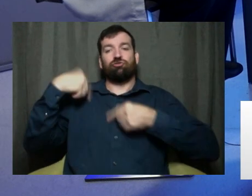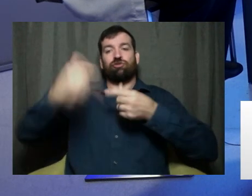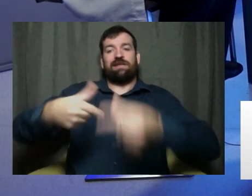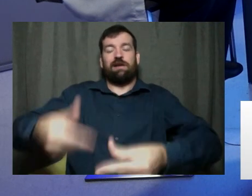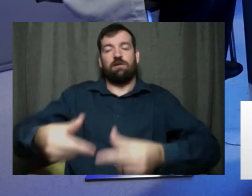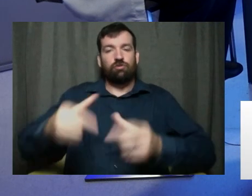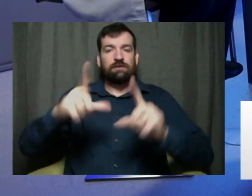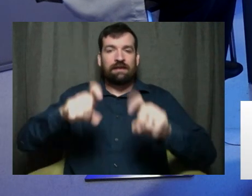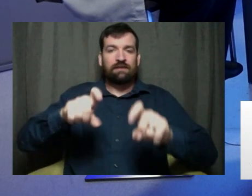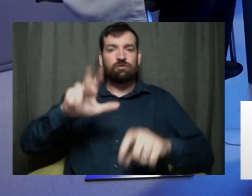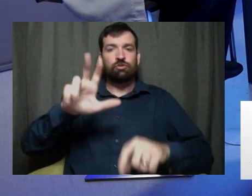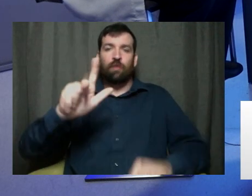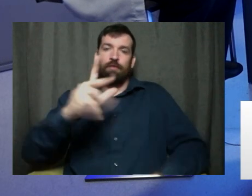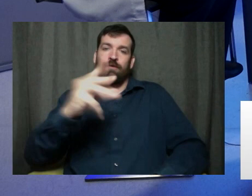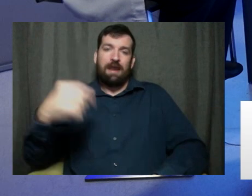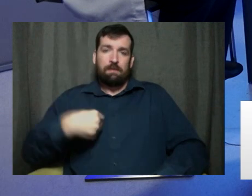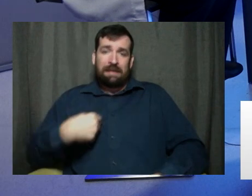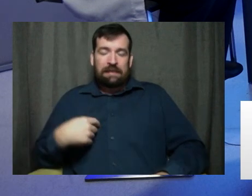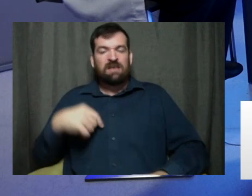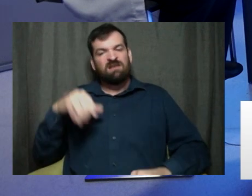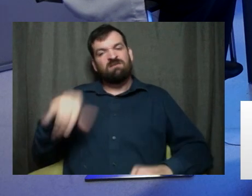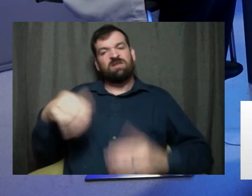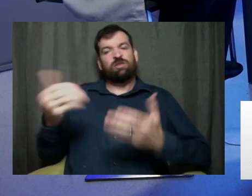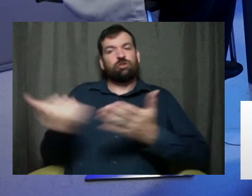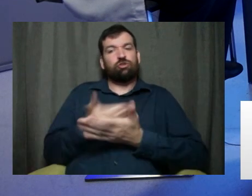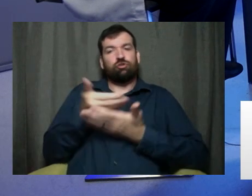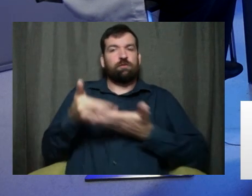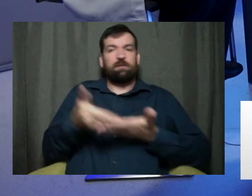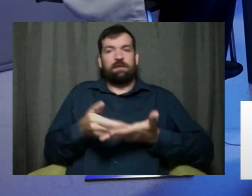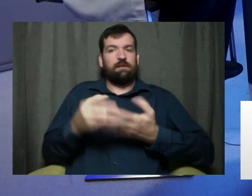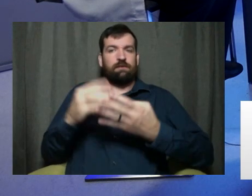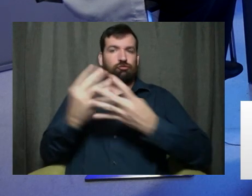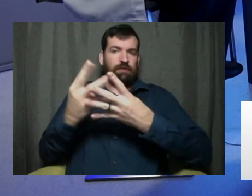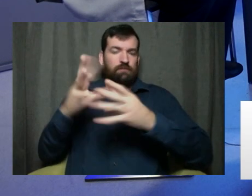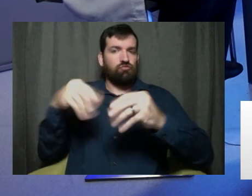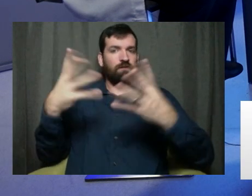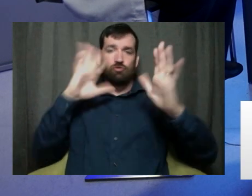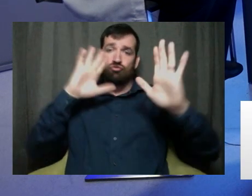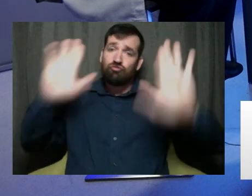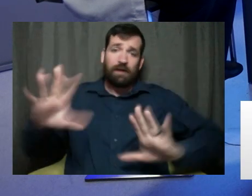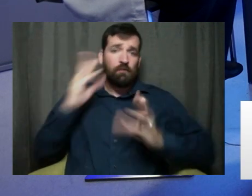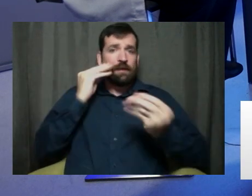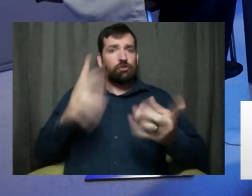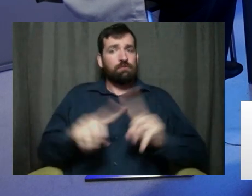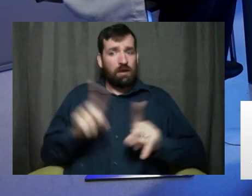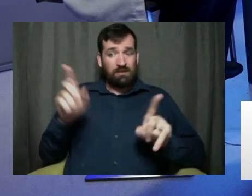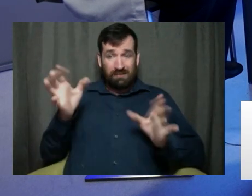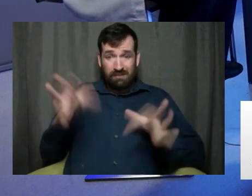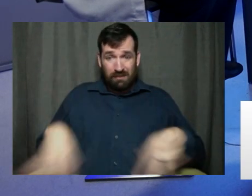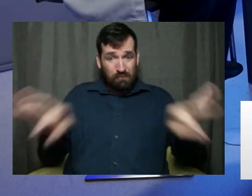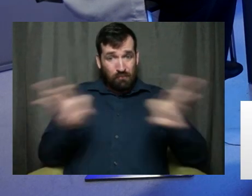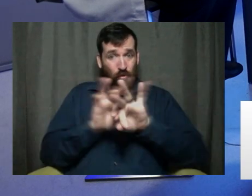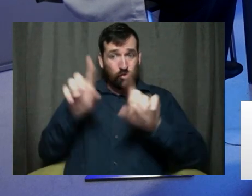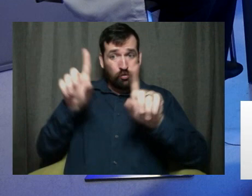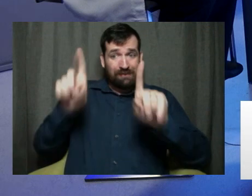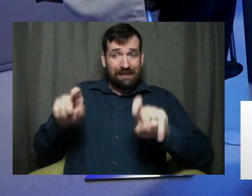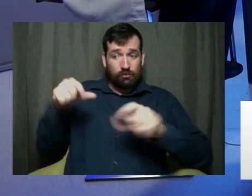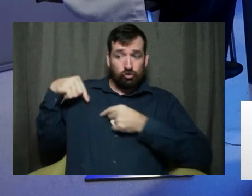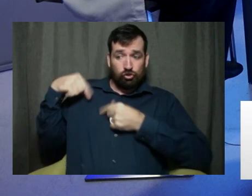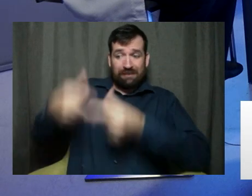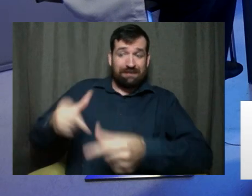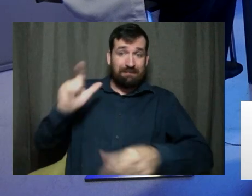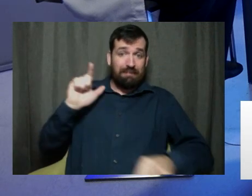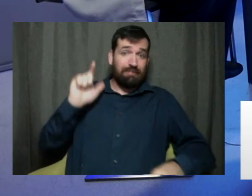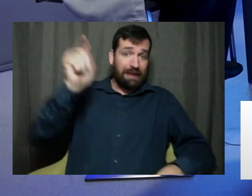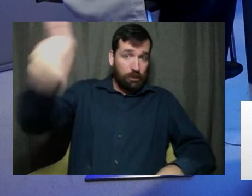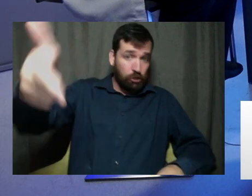the, Ancestry. Newborn screenings give us a lot of great information, but is it important to test your genes later in life?